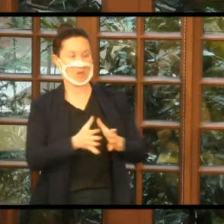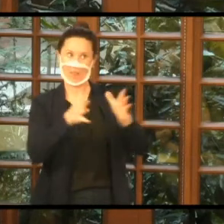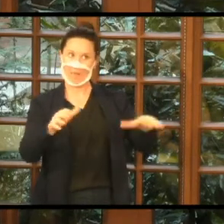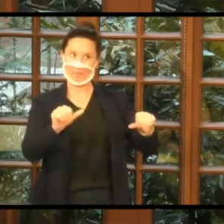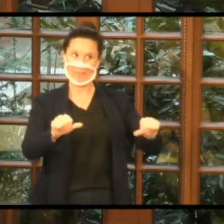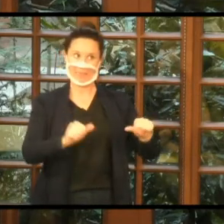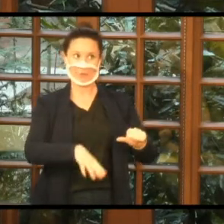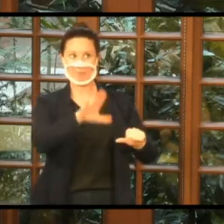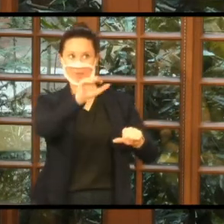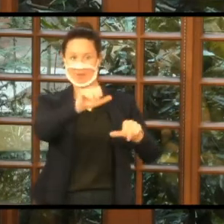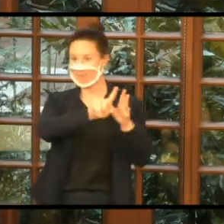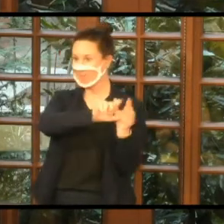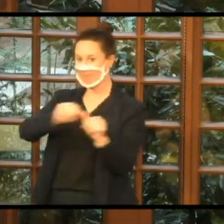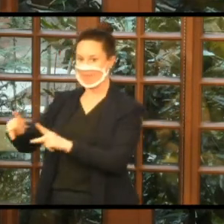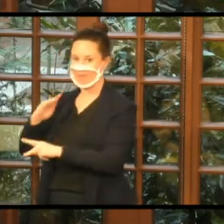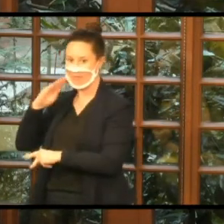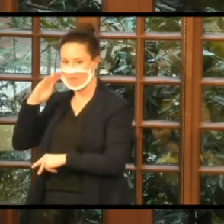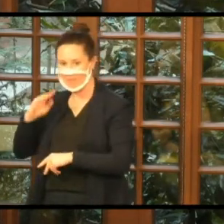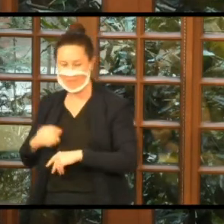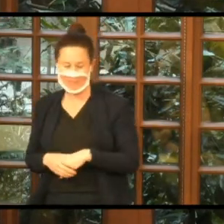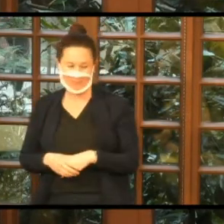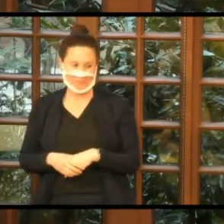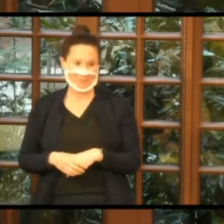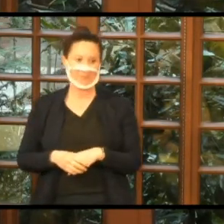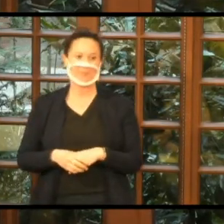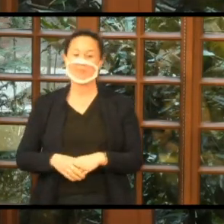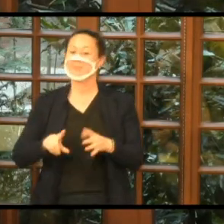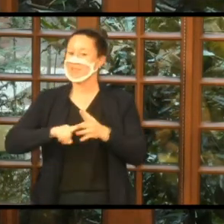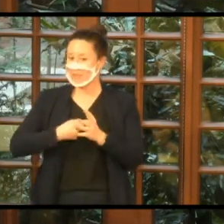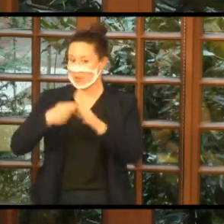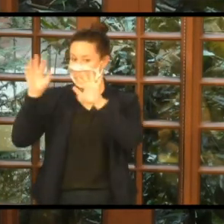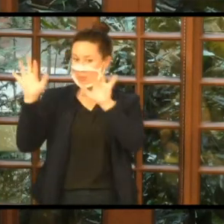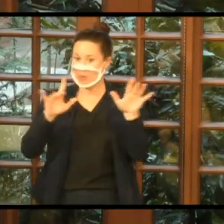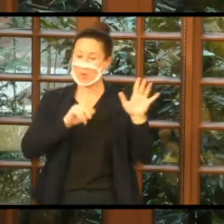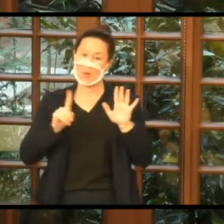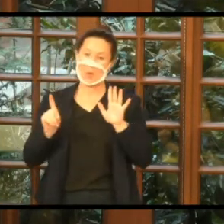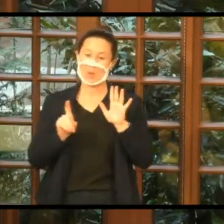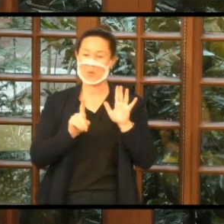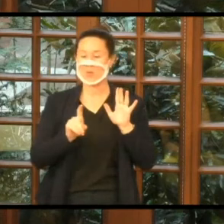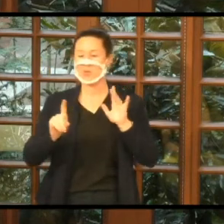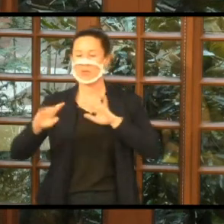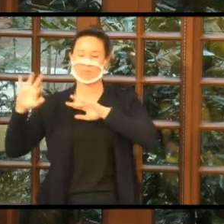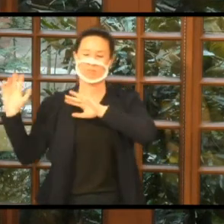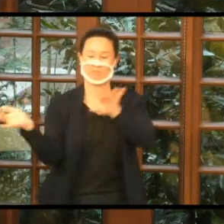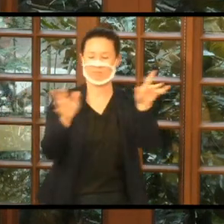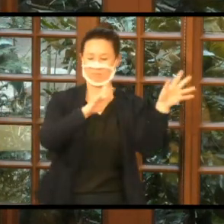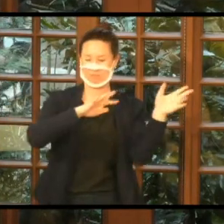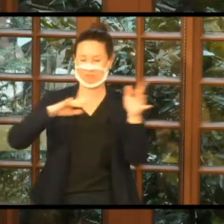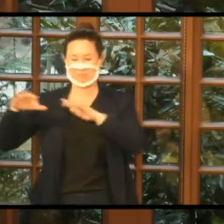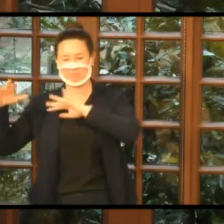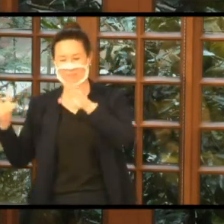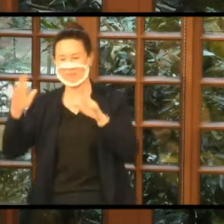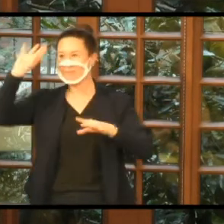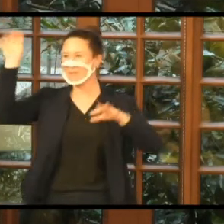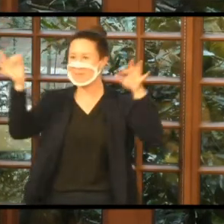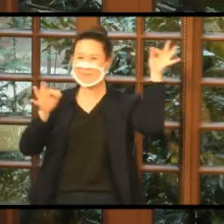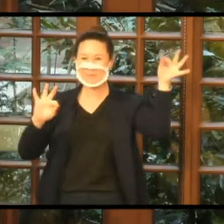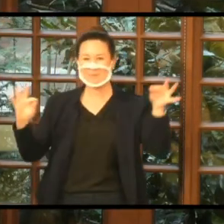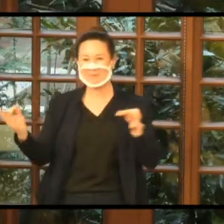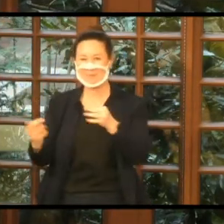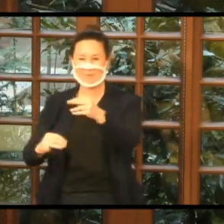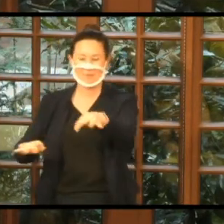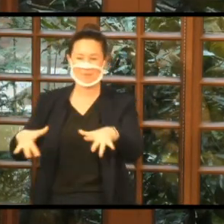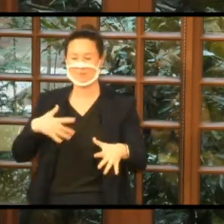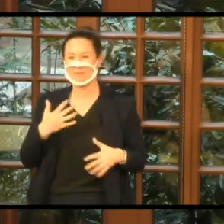went back to their lives. It began to snow. The wind was hurtling in all directions, flakes vibrating and suspended